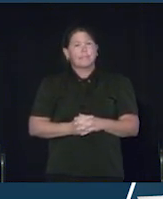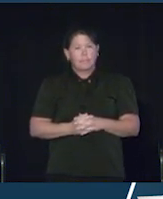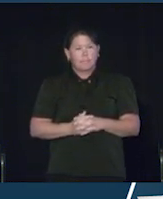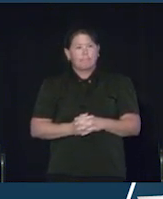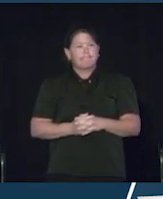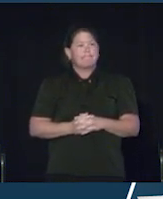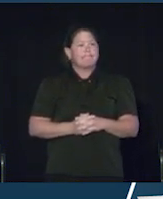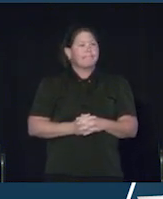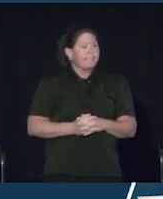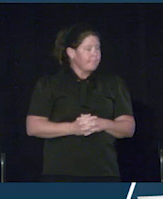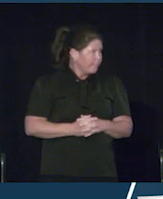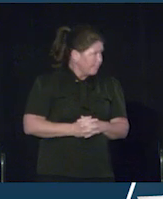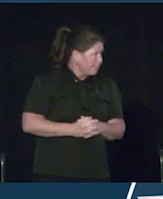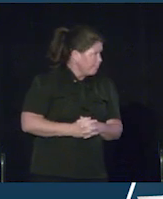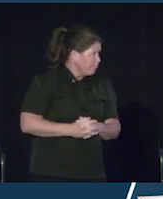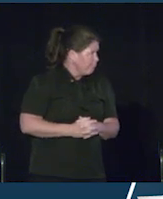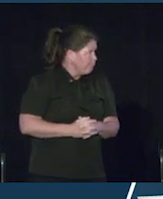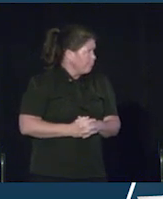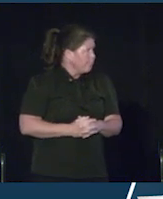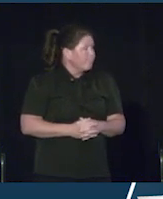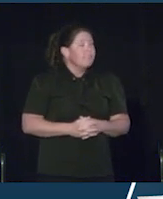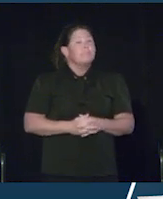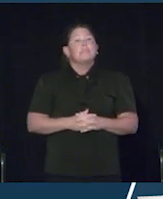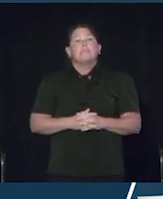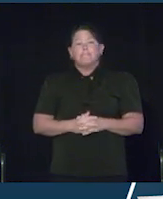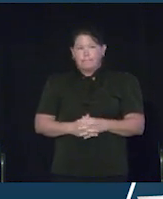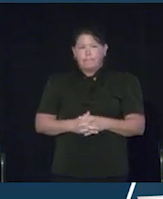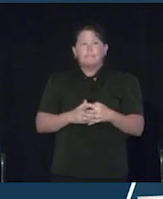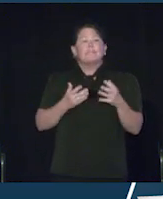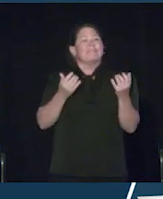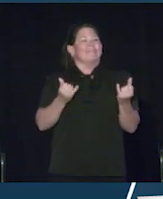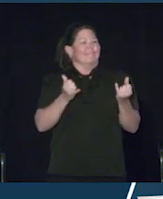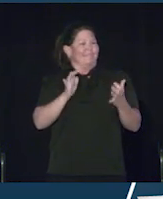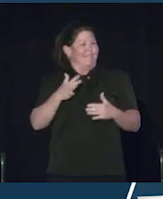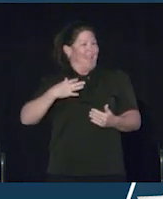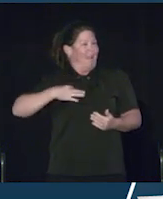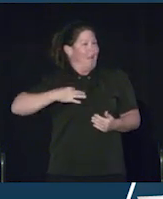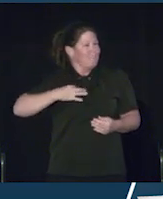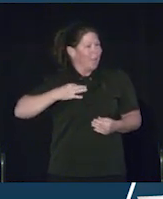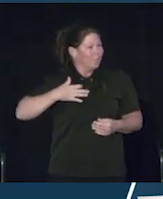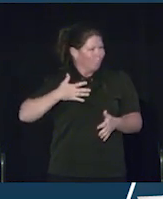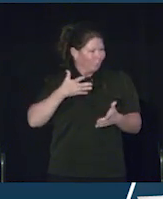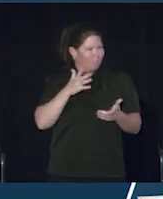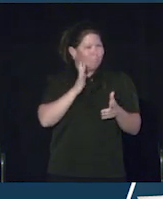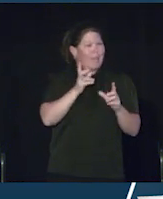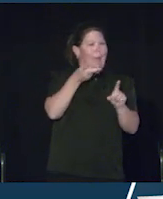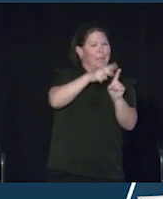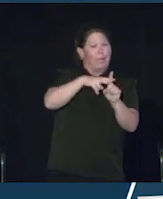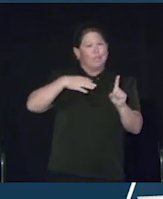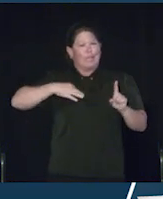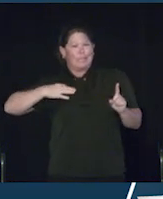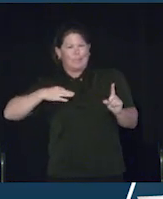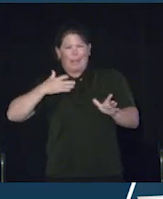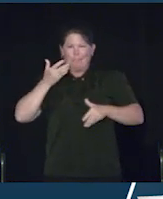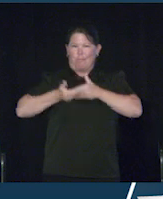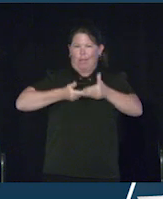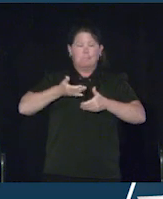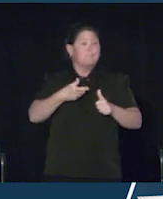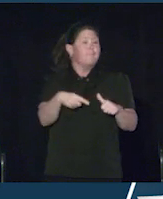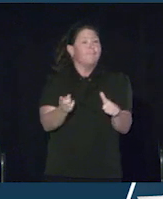So for application and eligibility determination process, first and foremost, you need to submit an